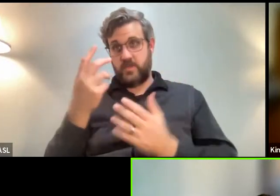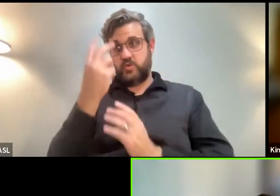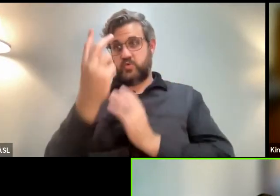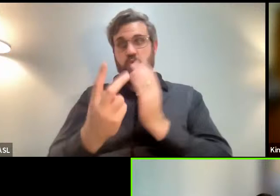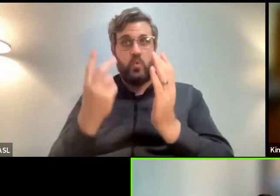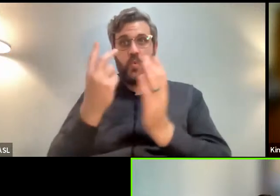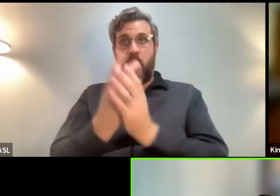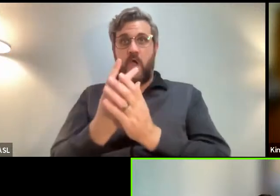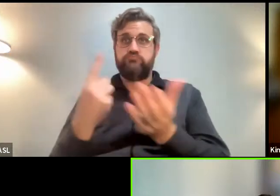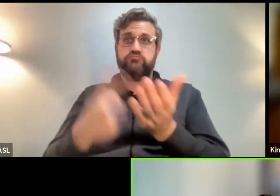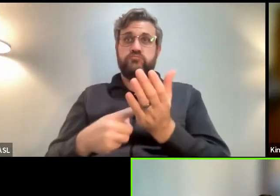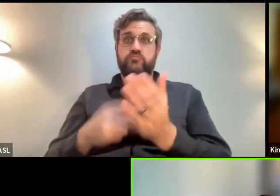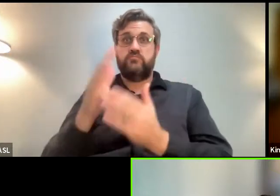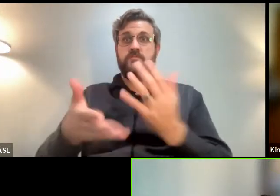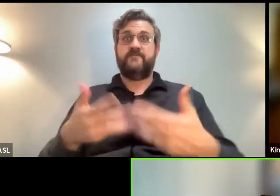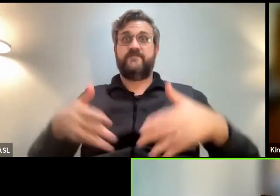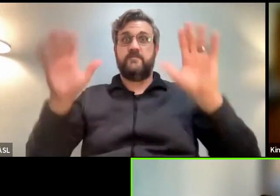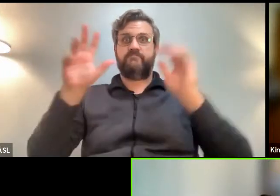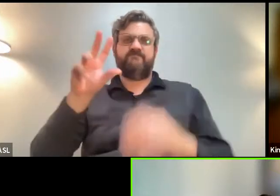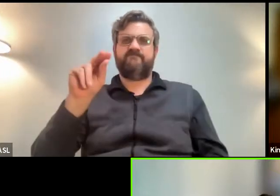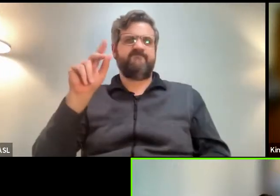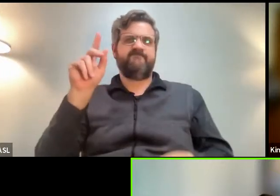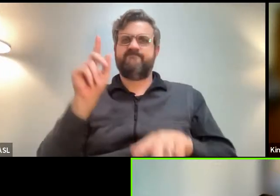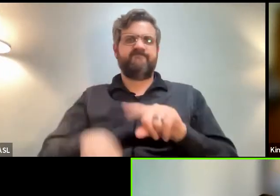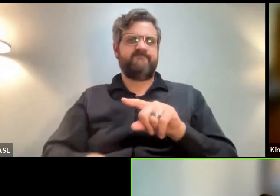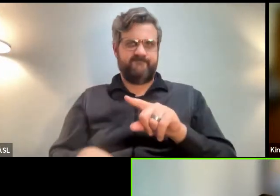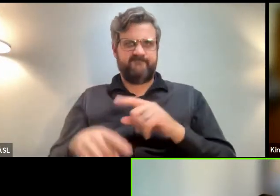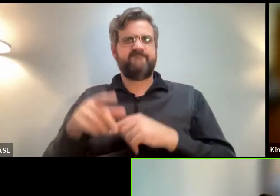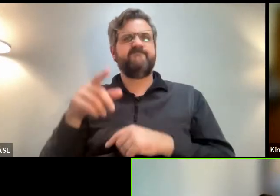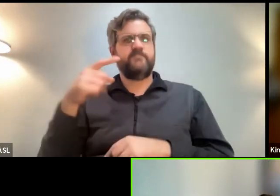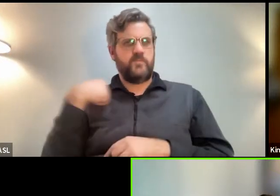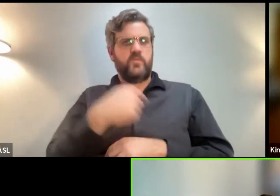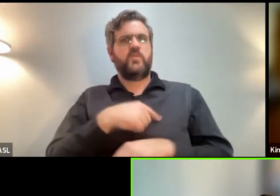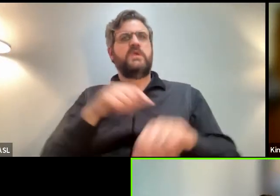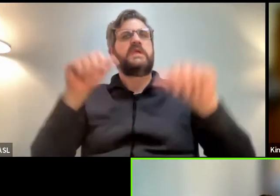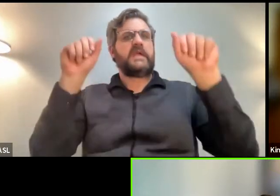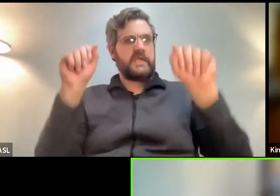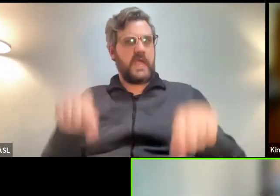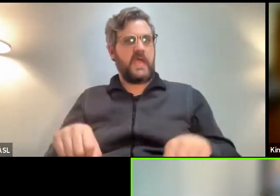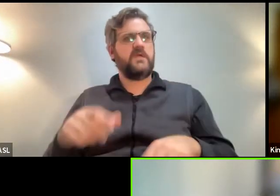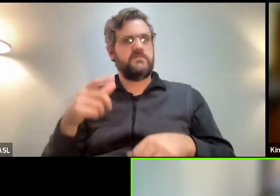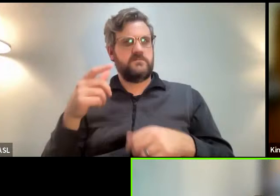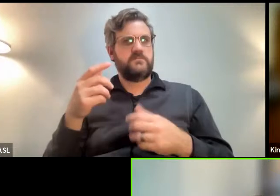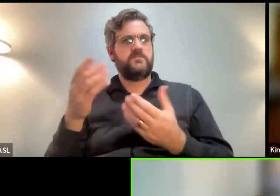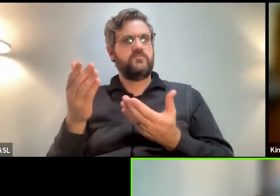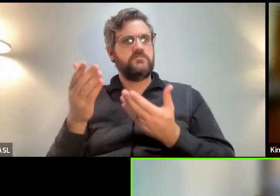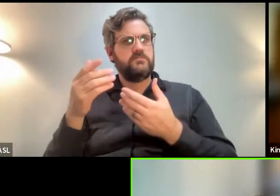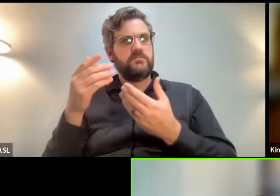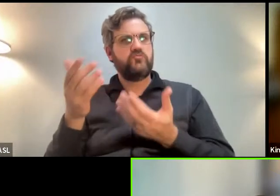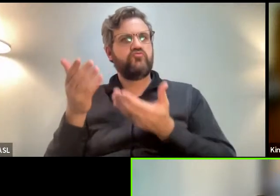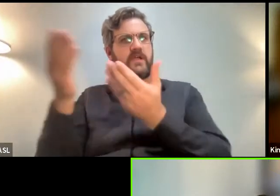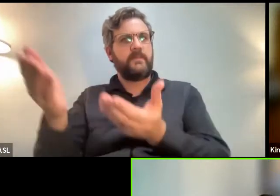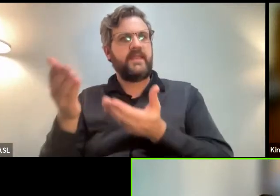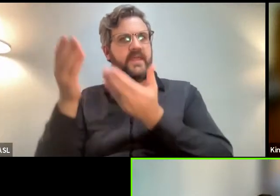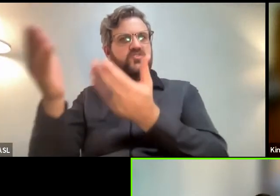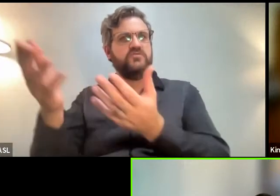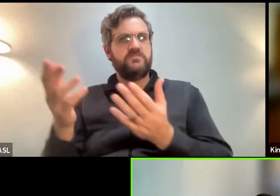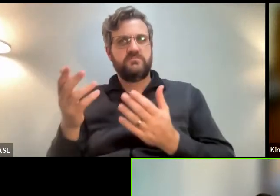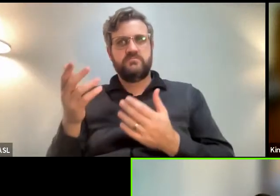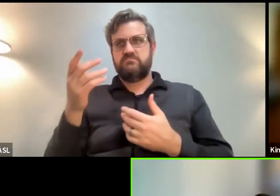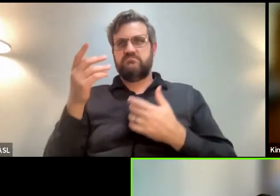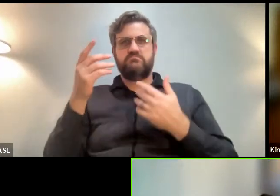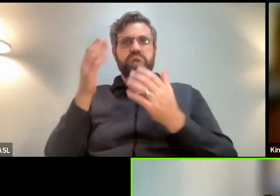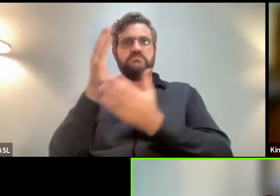2-hour assessment. But these are things that we can give recommendations for, give